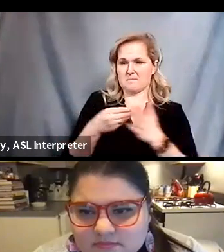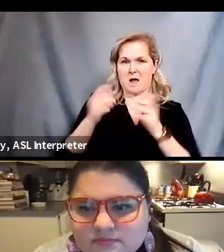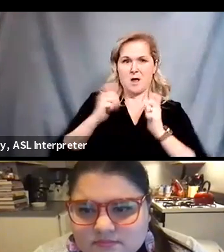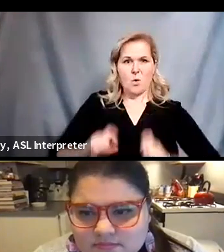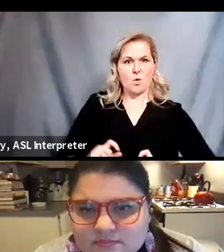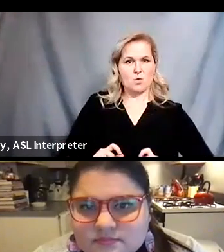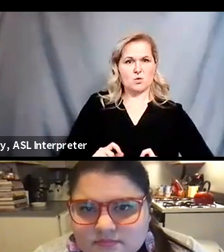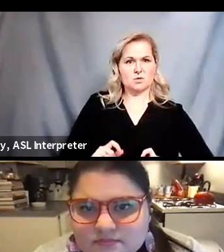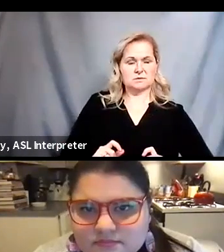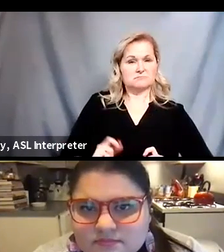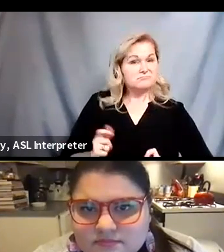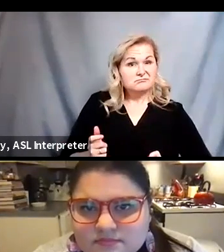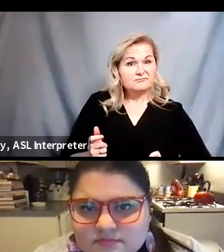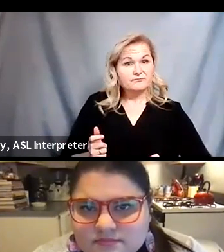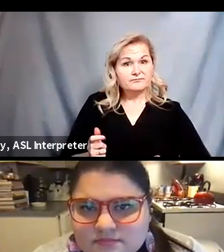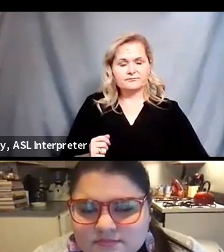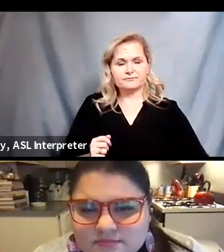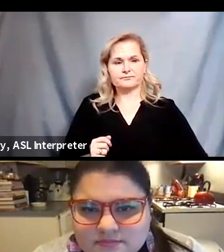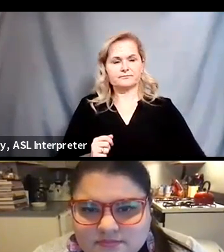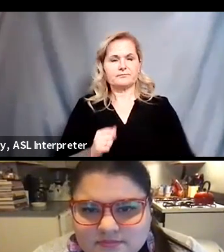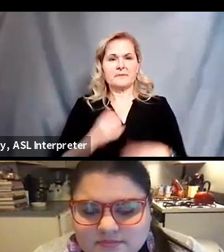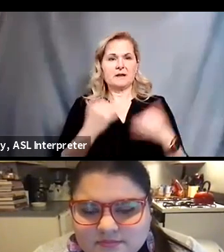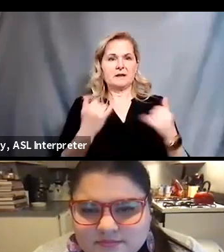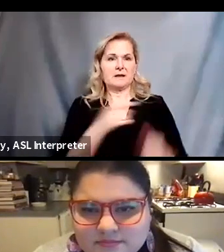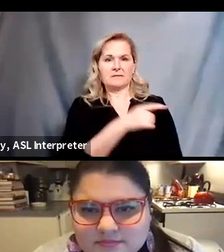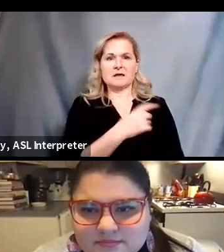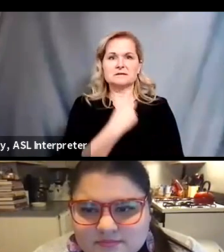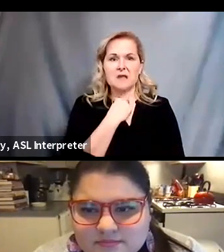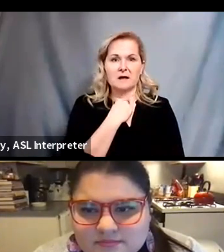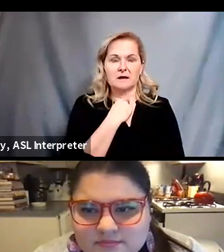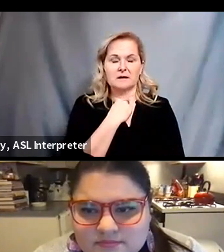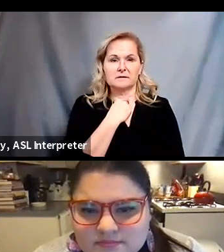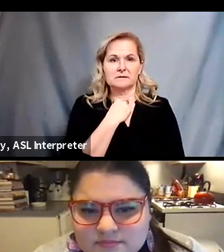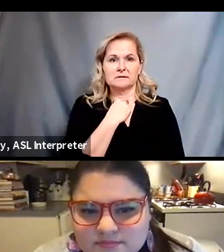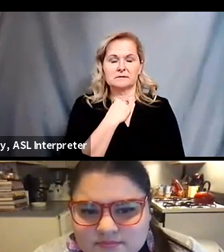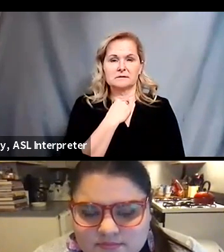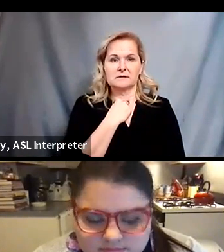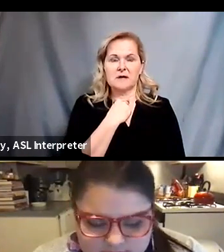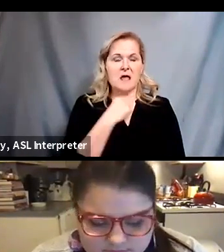or something, and who now cannot walk into anywhere.